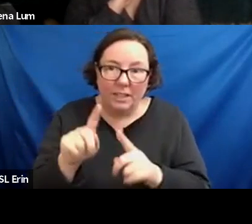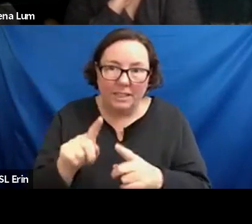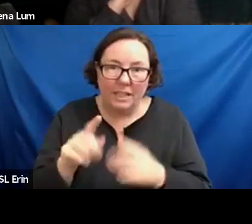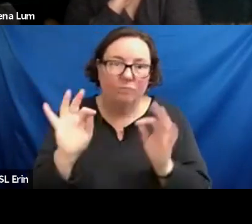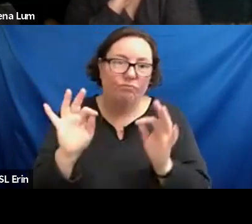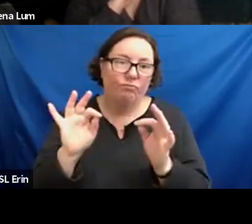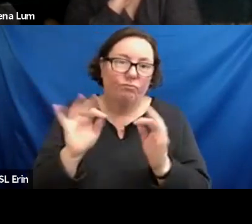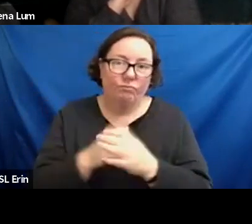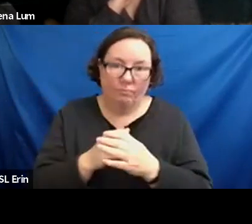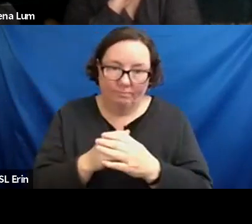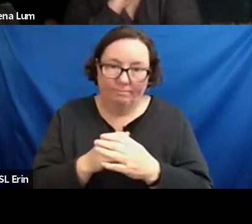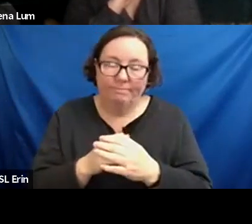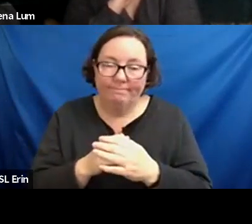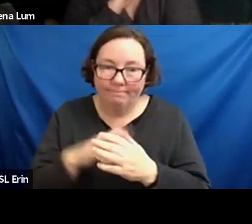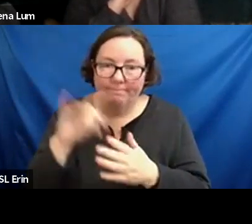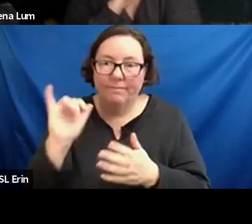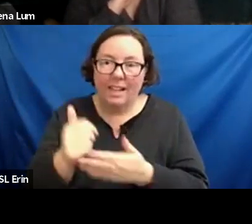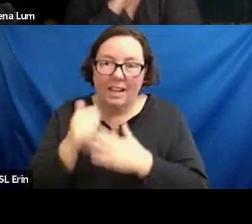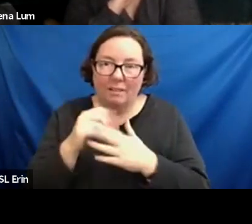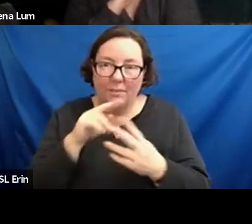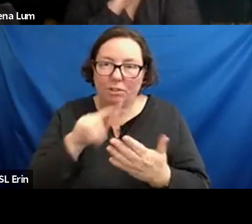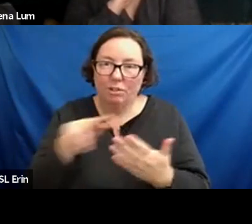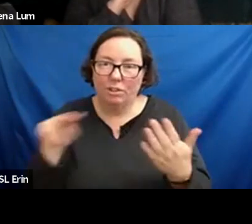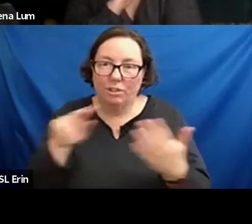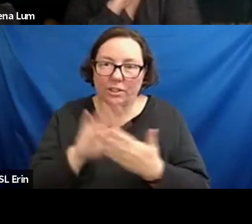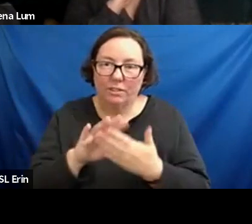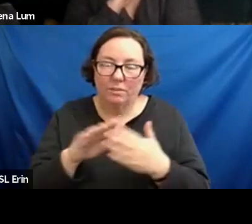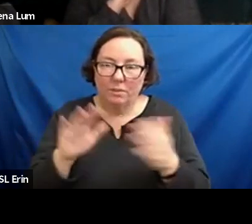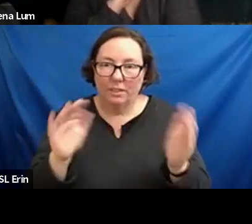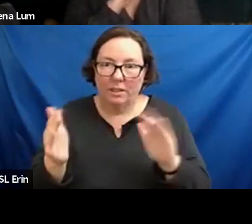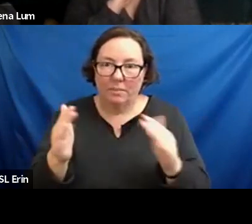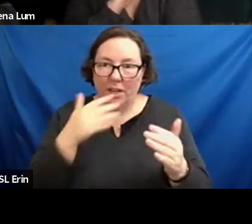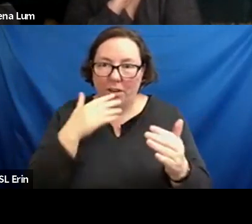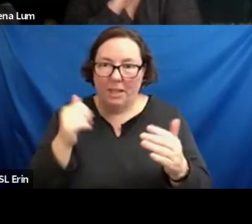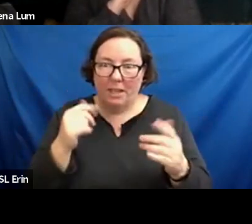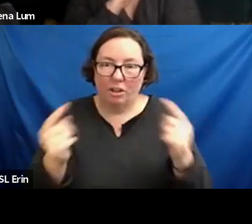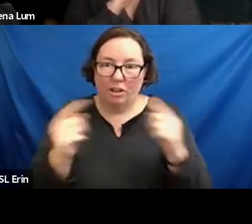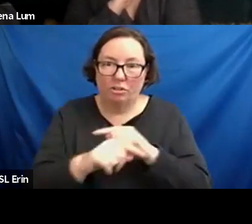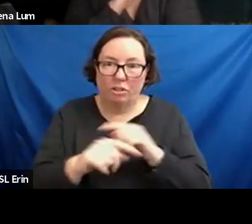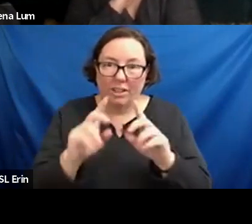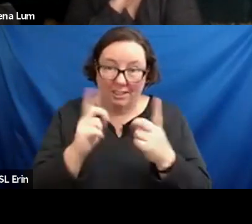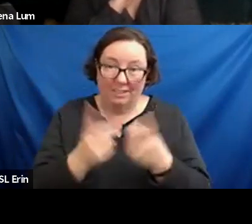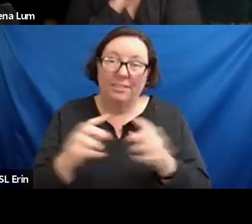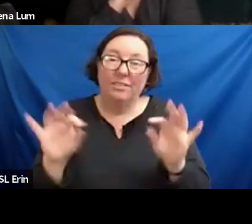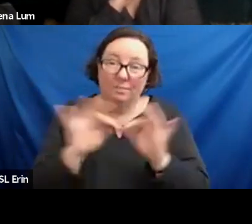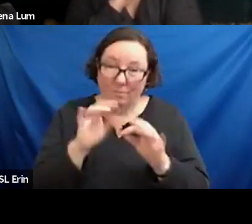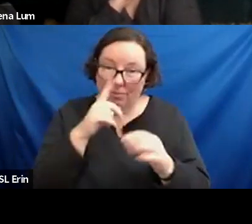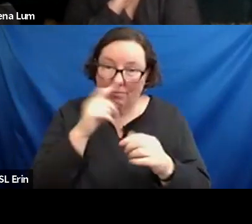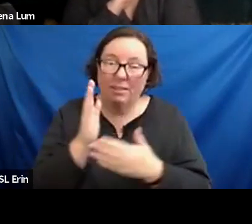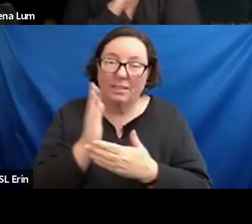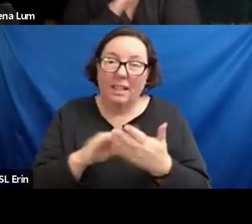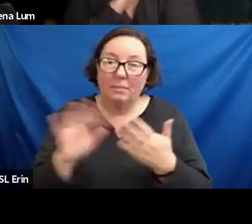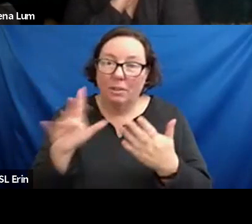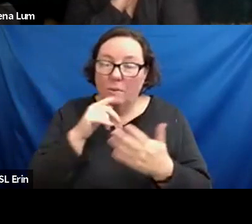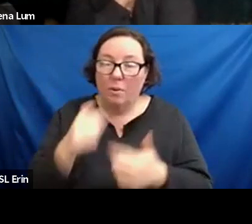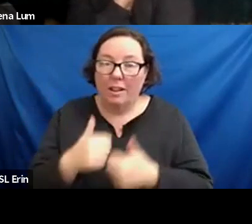that allows us to look at schools more apples to apples across districts is really important, because we have students who do